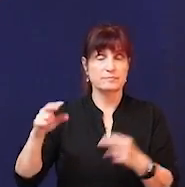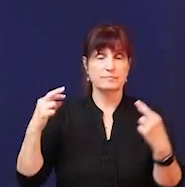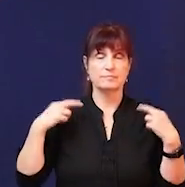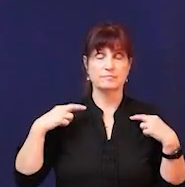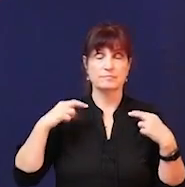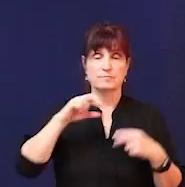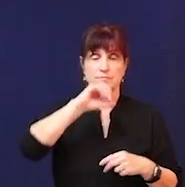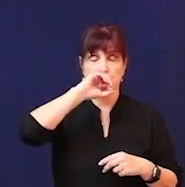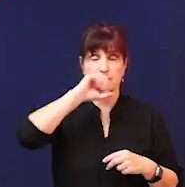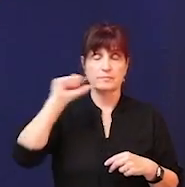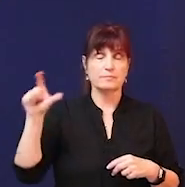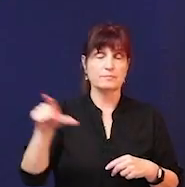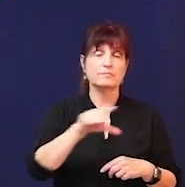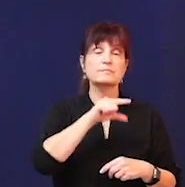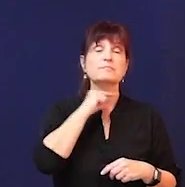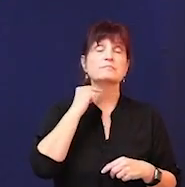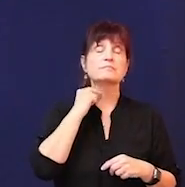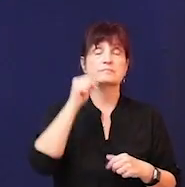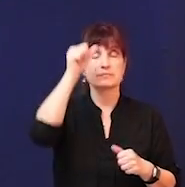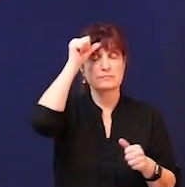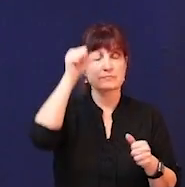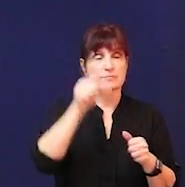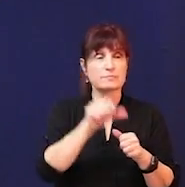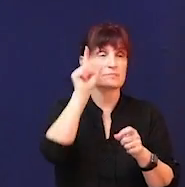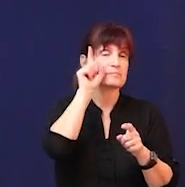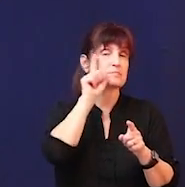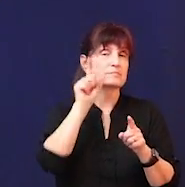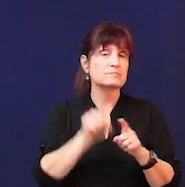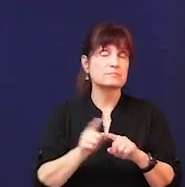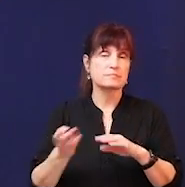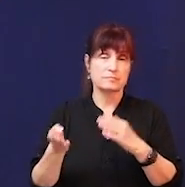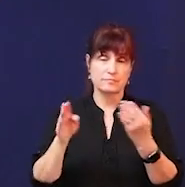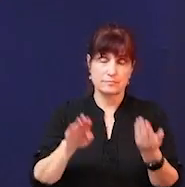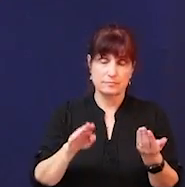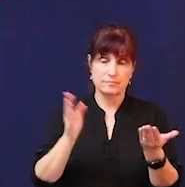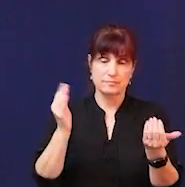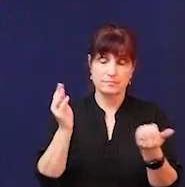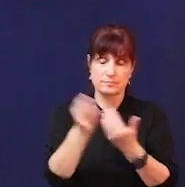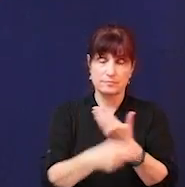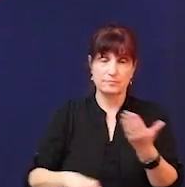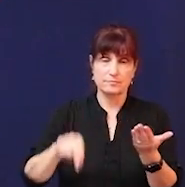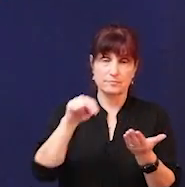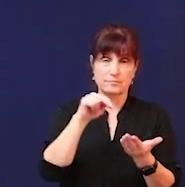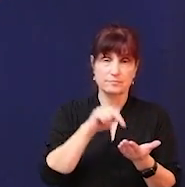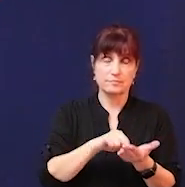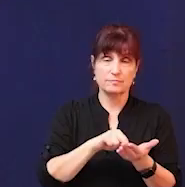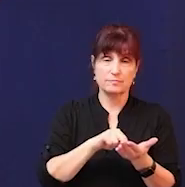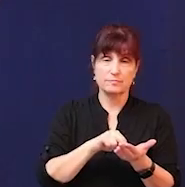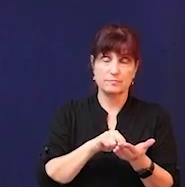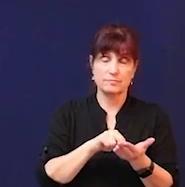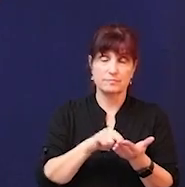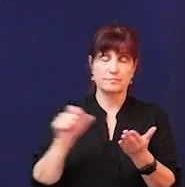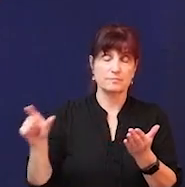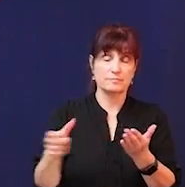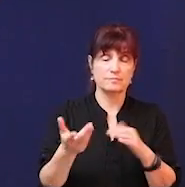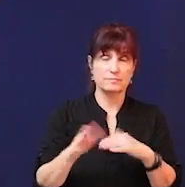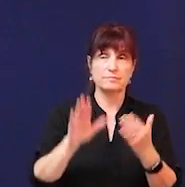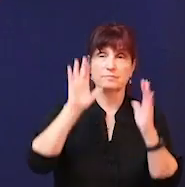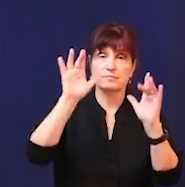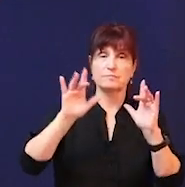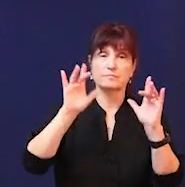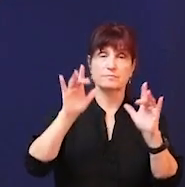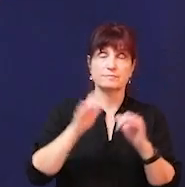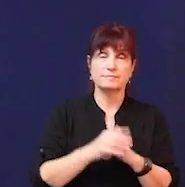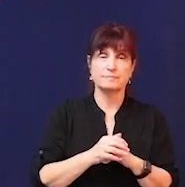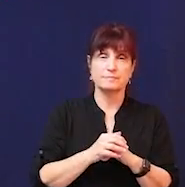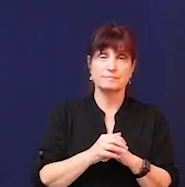all the clergy. Remember also our brothers and sisters who have fallen asleep in the hope of the resurrection, and all who have died in